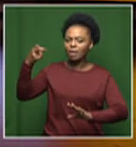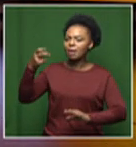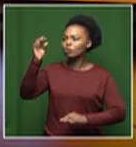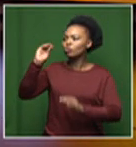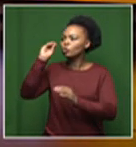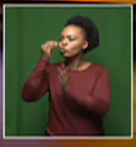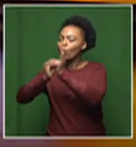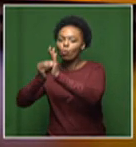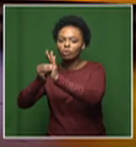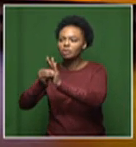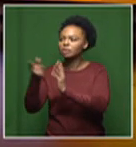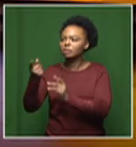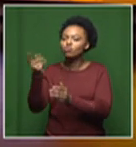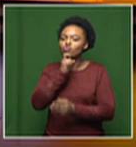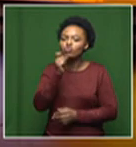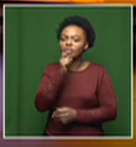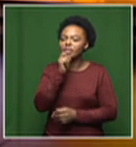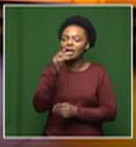can just go around tapping and tapping.